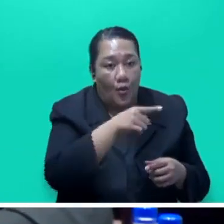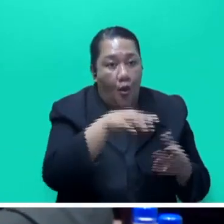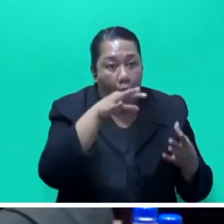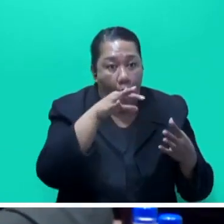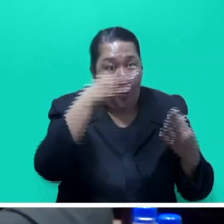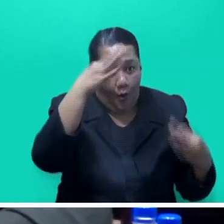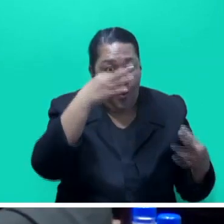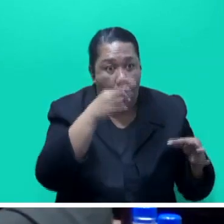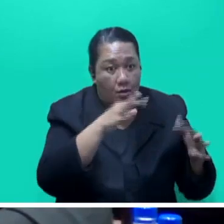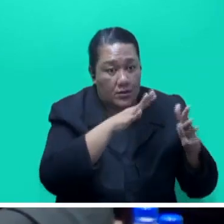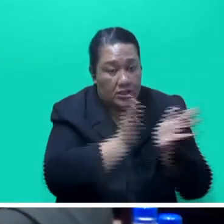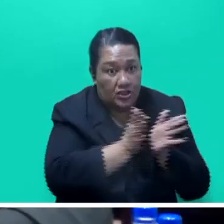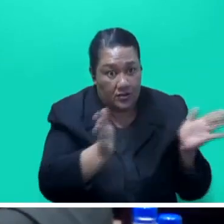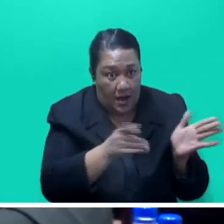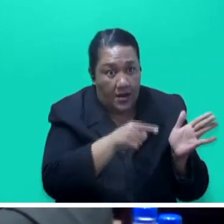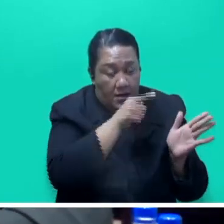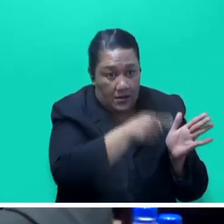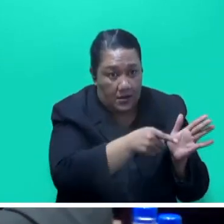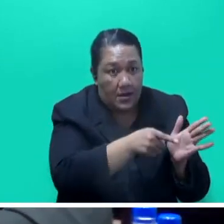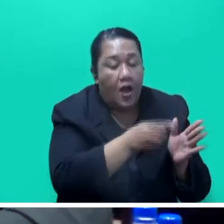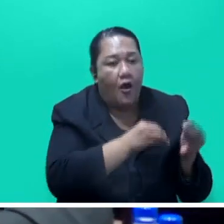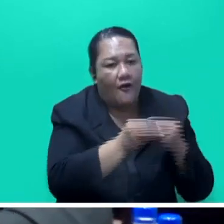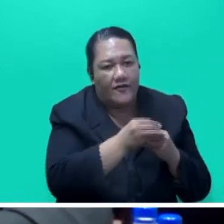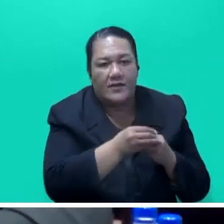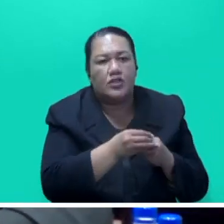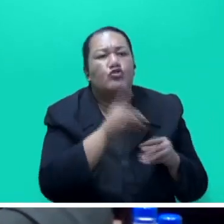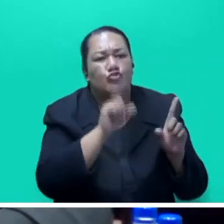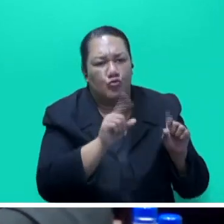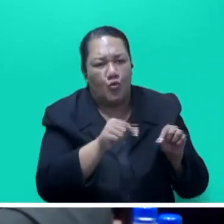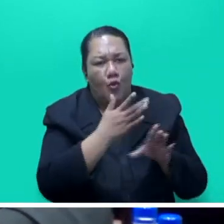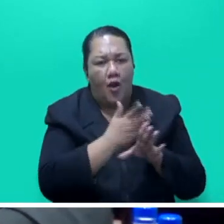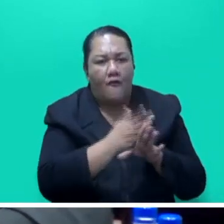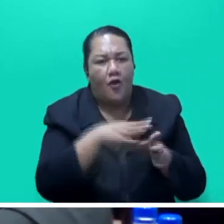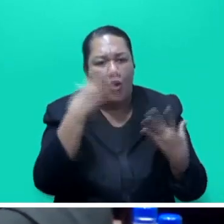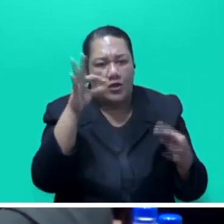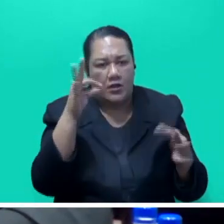resourced, because the Auditor General's office, Mr. Speaker,